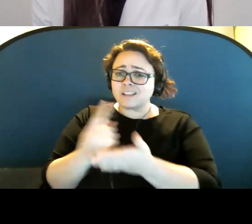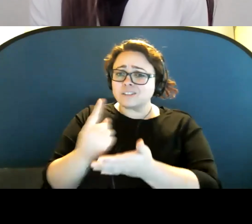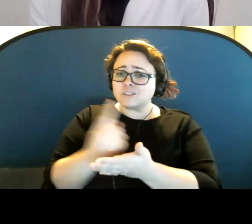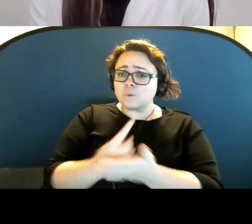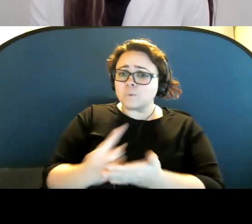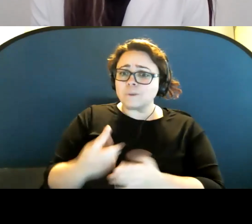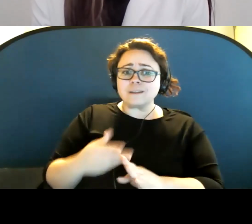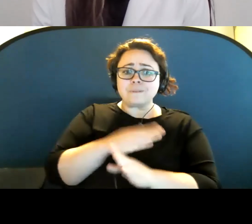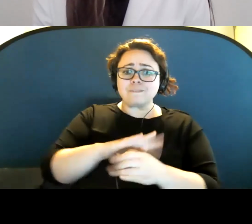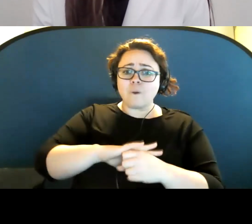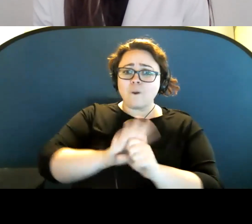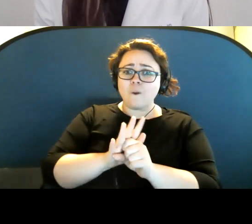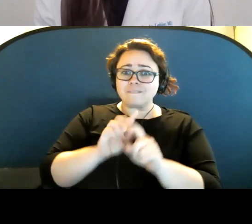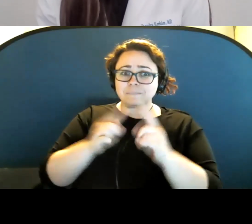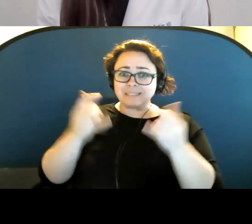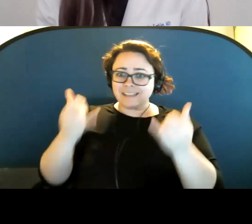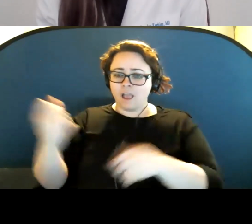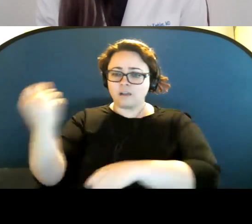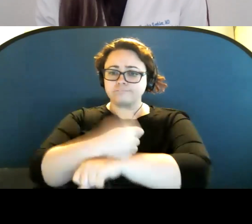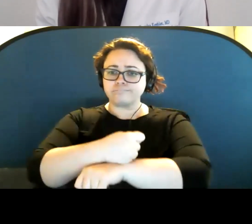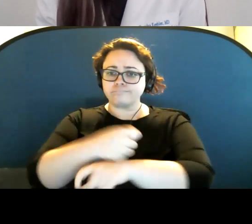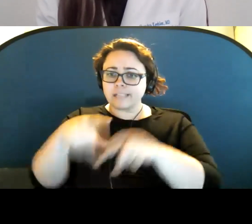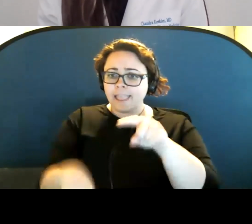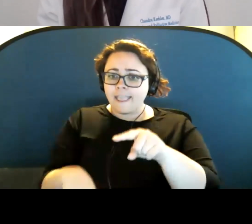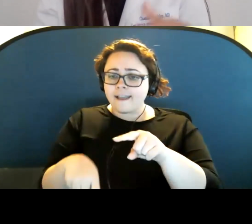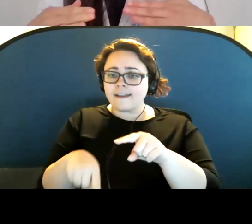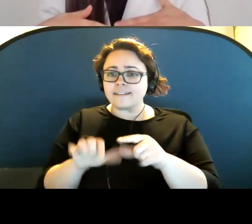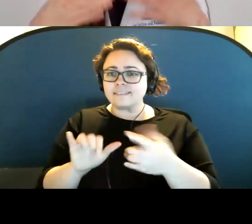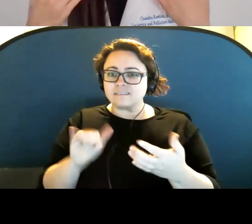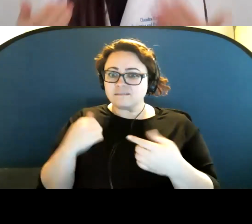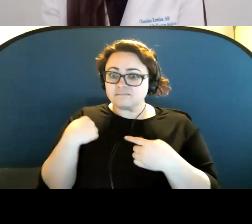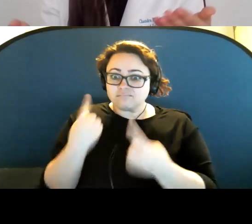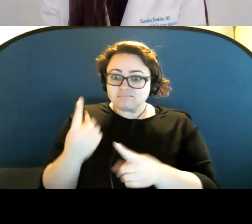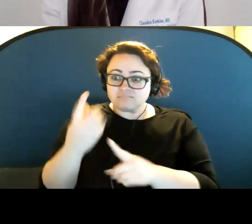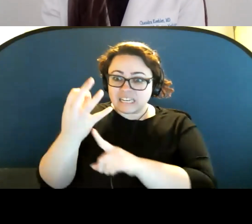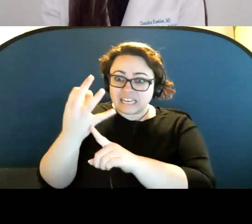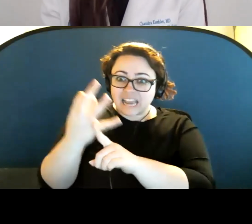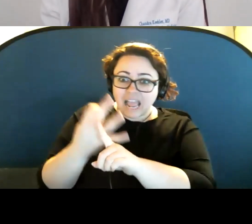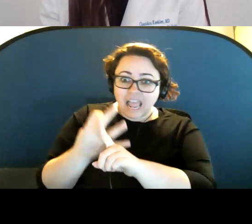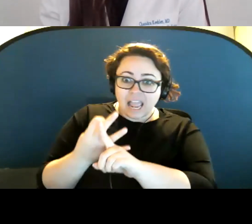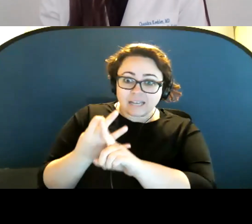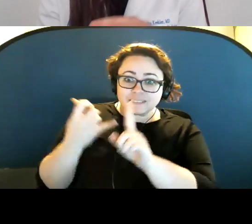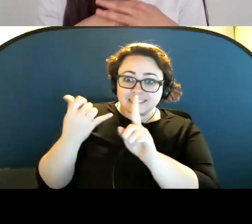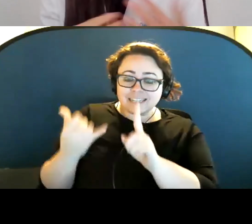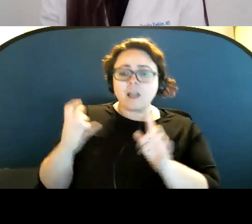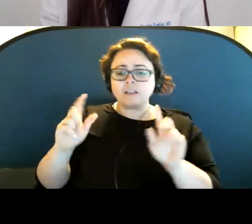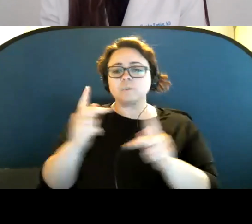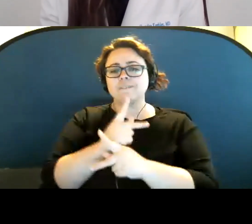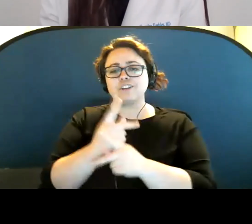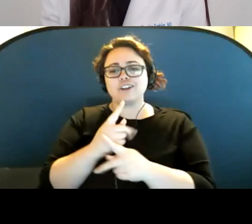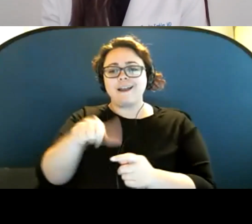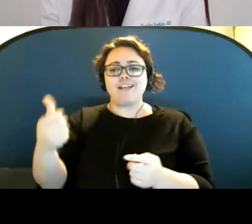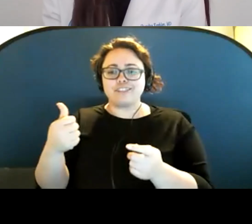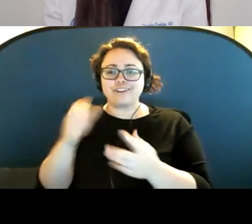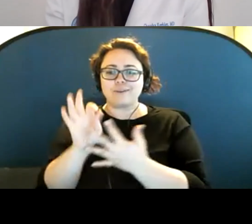I can't go at all. But, it's been 9 months. We need to find a new routine. Just waiting it out, like